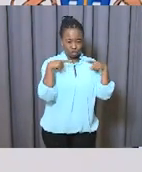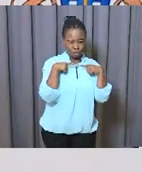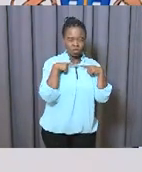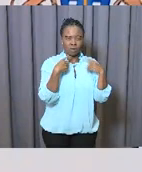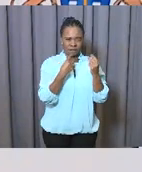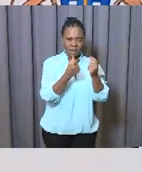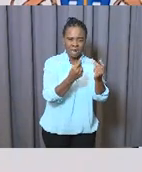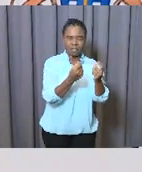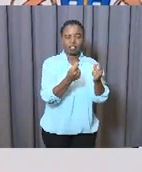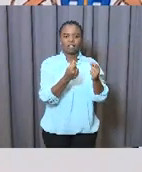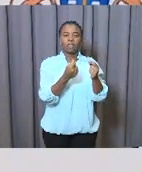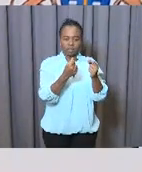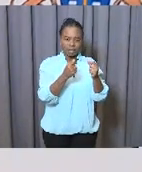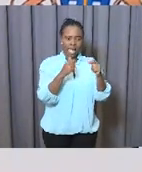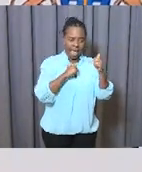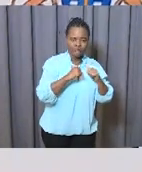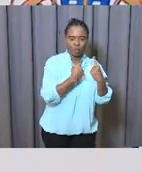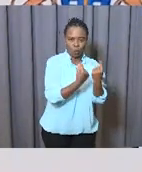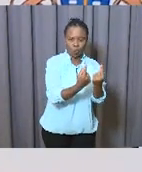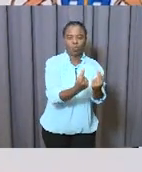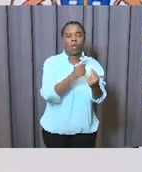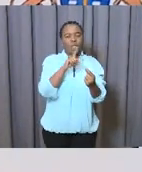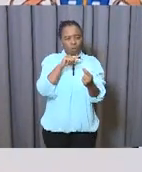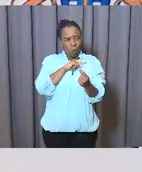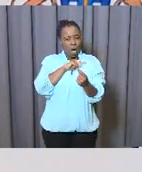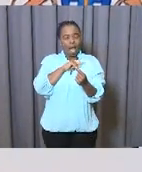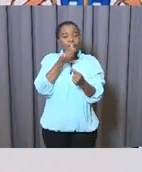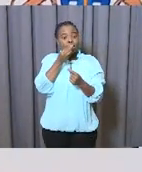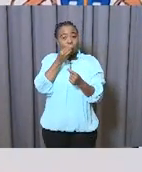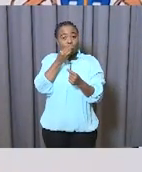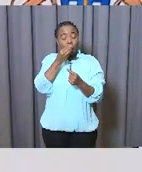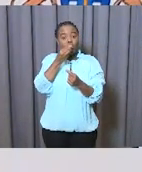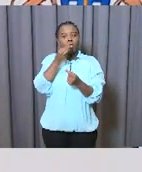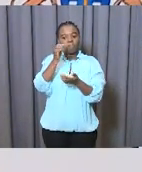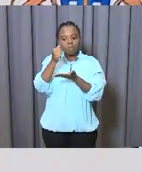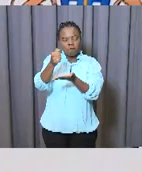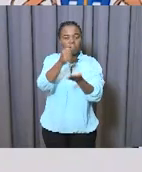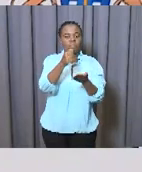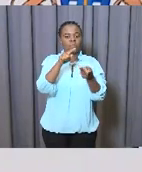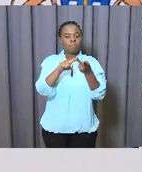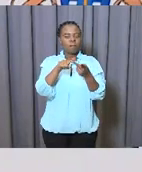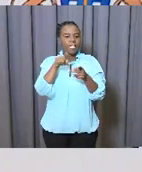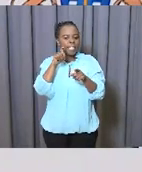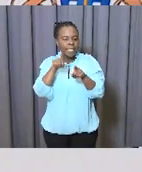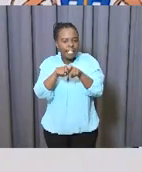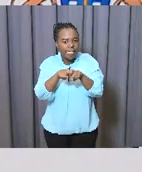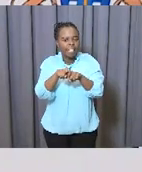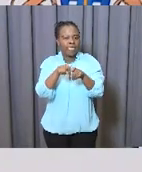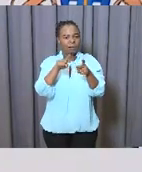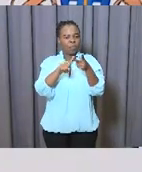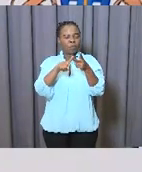our system. That's where we are directing our food security, where we are directing our tracing and testing. We are driven